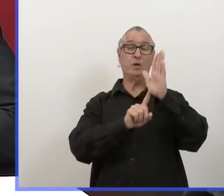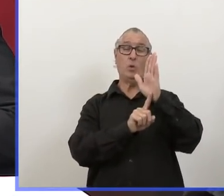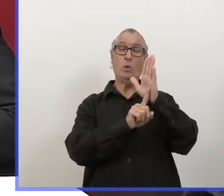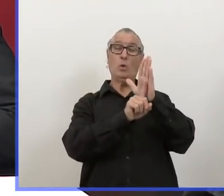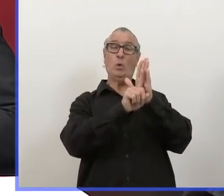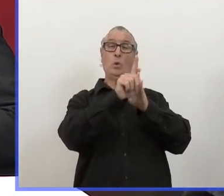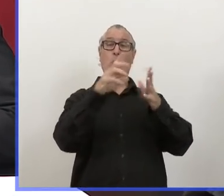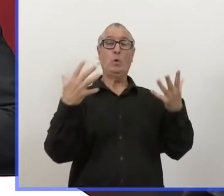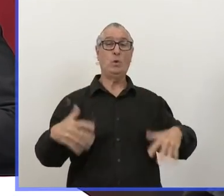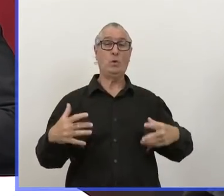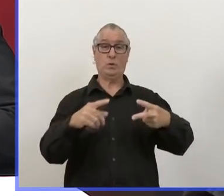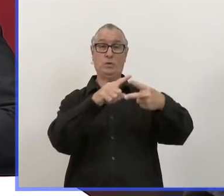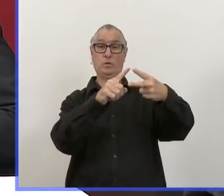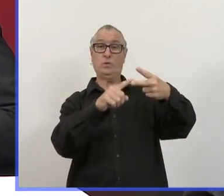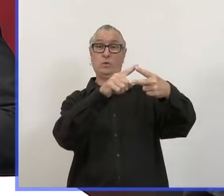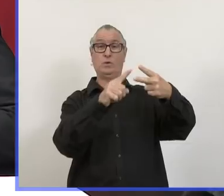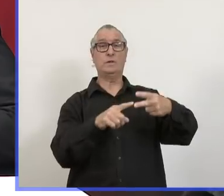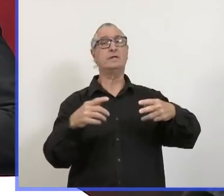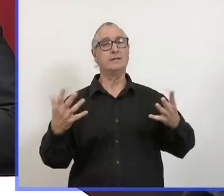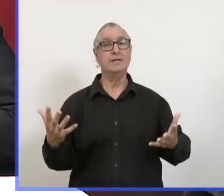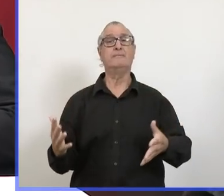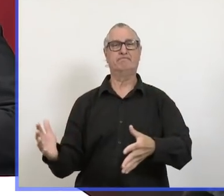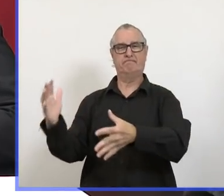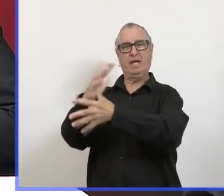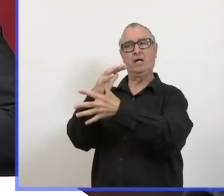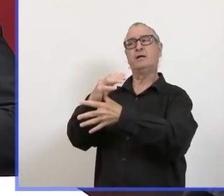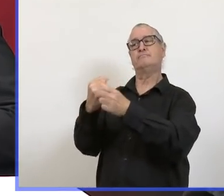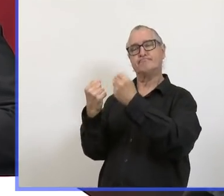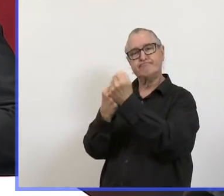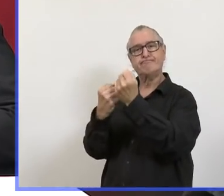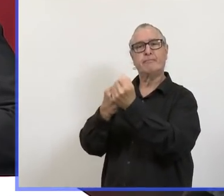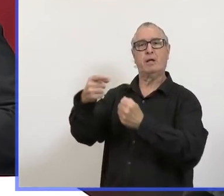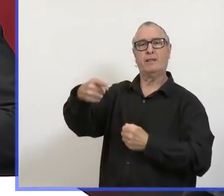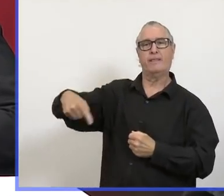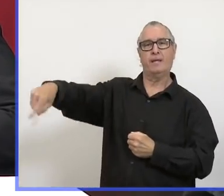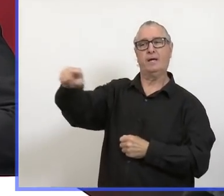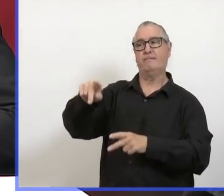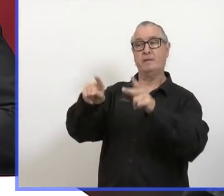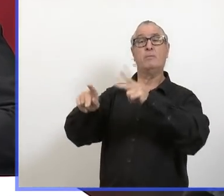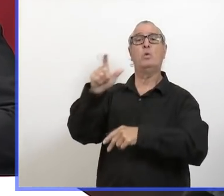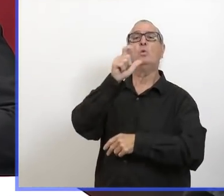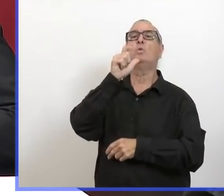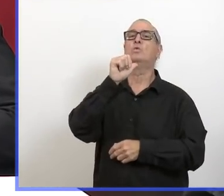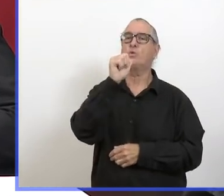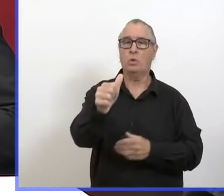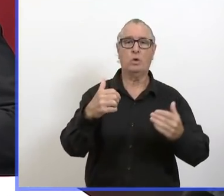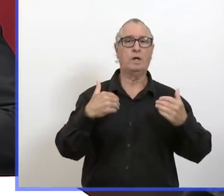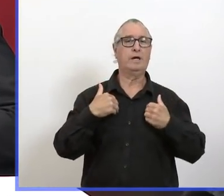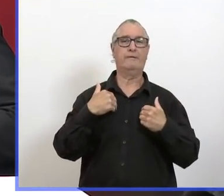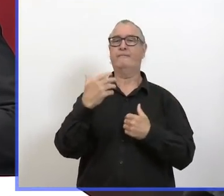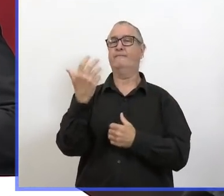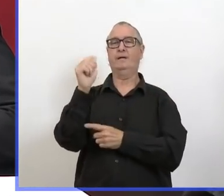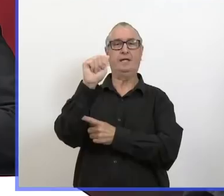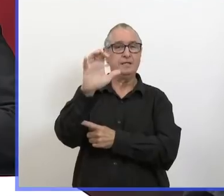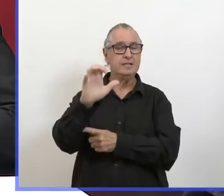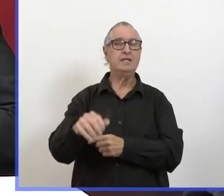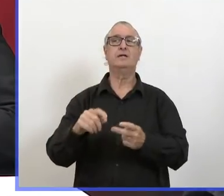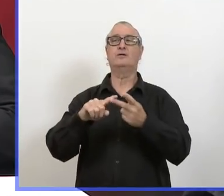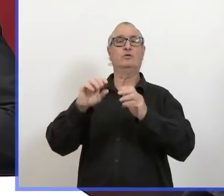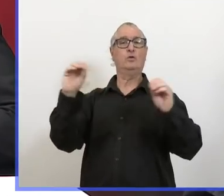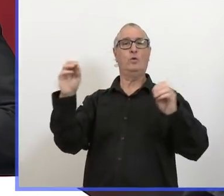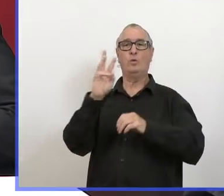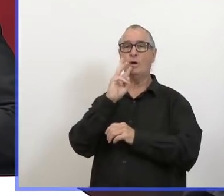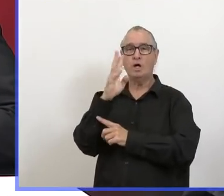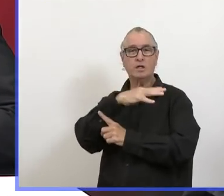individuals that don't have a mechanism to cool down. This provides an opportunity to cool down, to maybe access an air-conditioned center, to sit, to